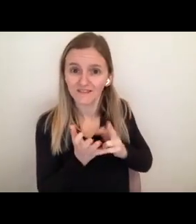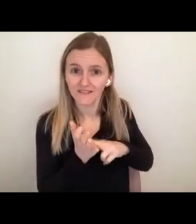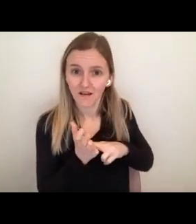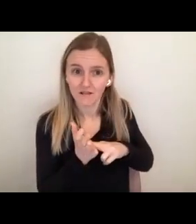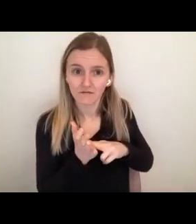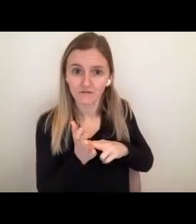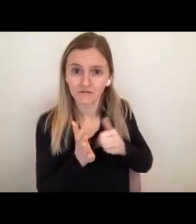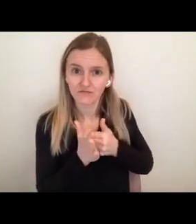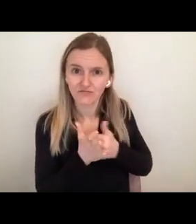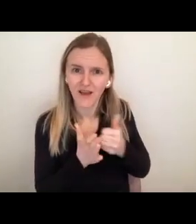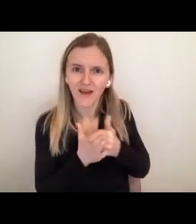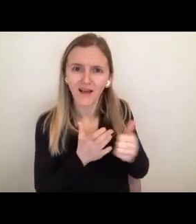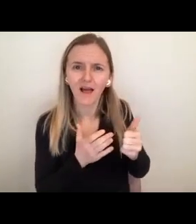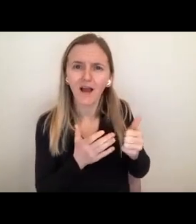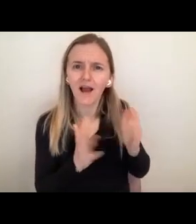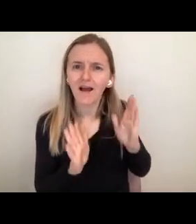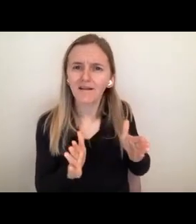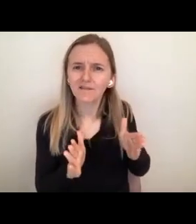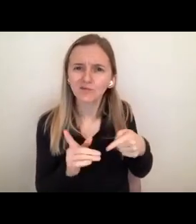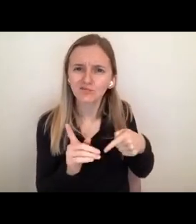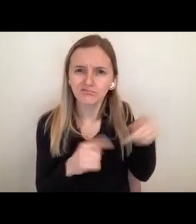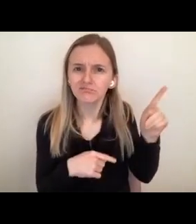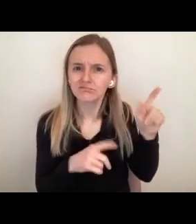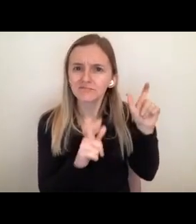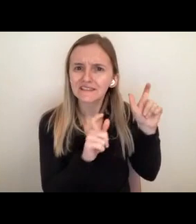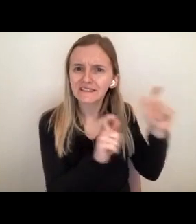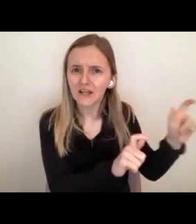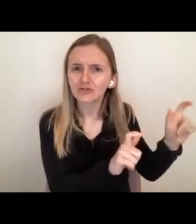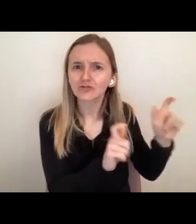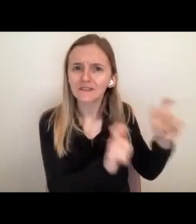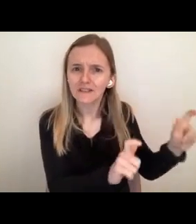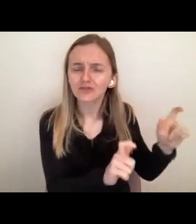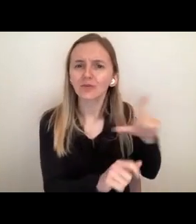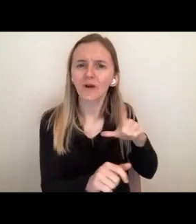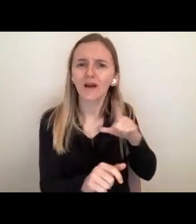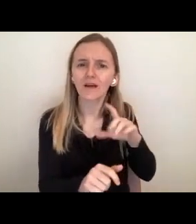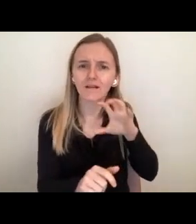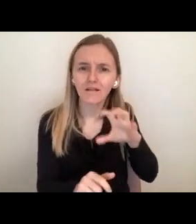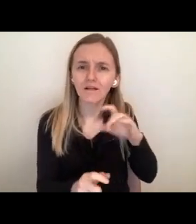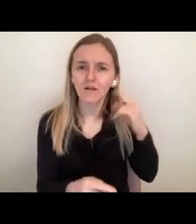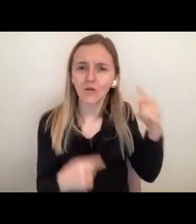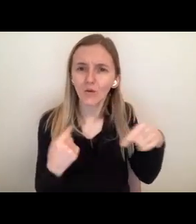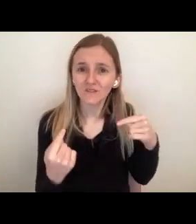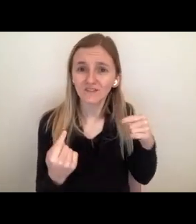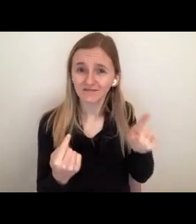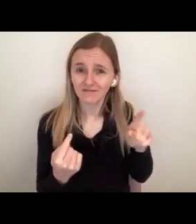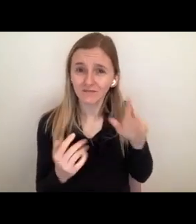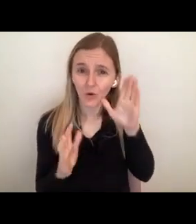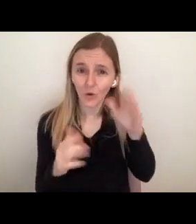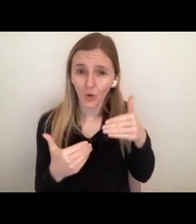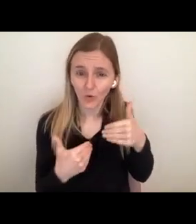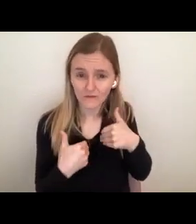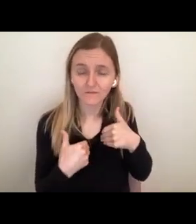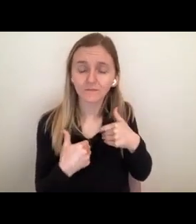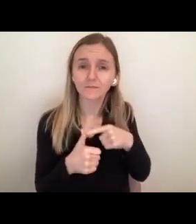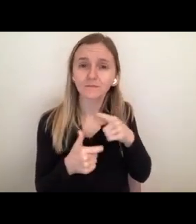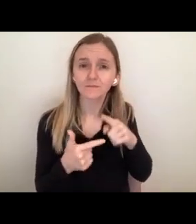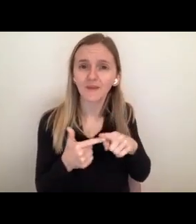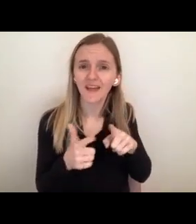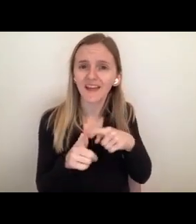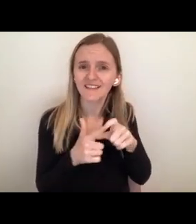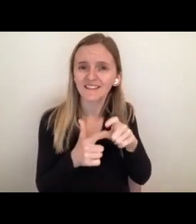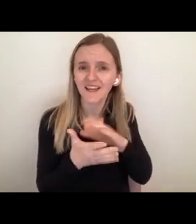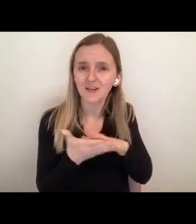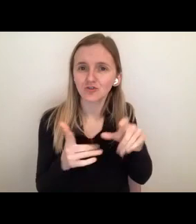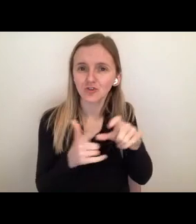and talking in class by one particular teacher. He's autistic, has ADHD and echolalia. He's really